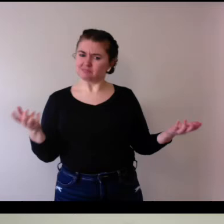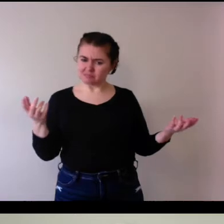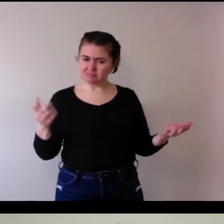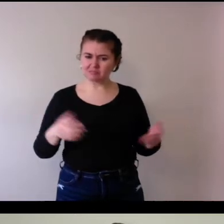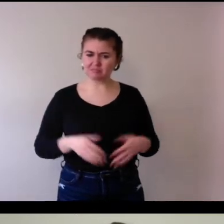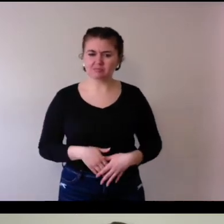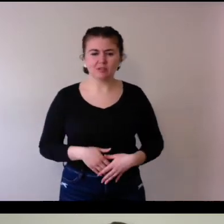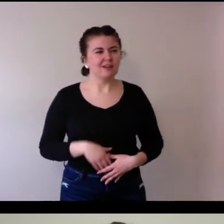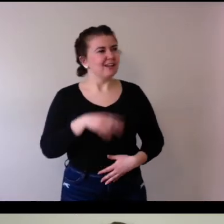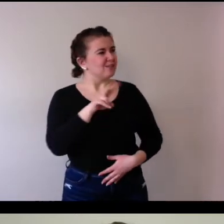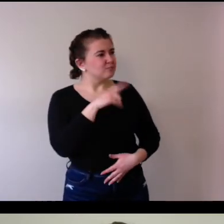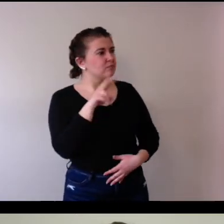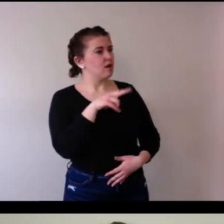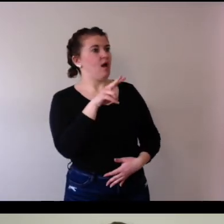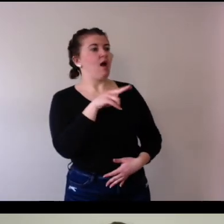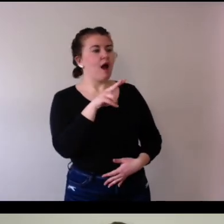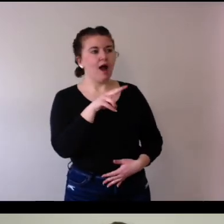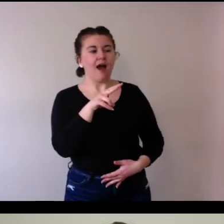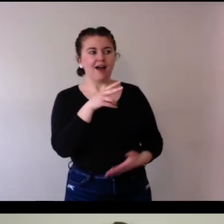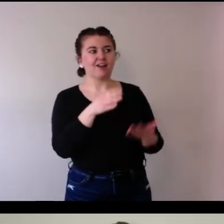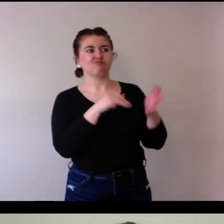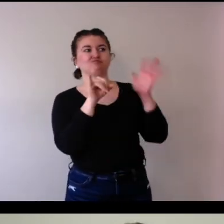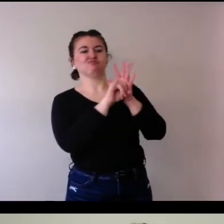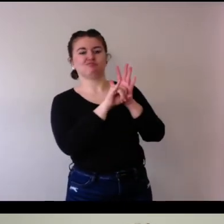Well, this looks like a familiar shape.